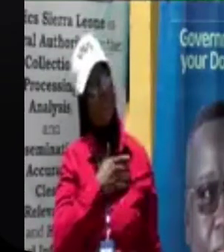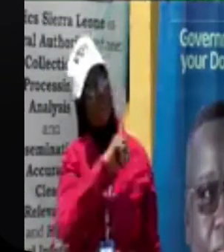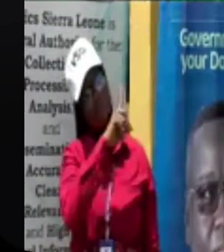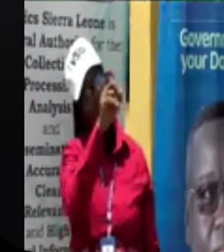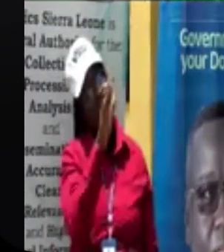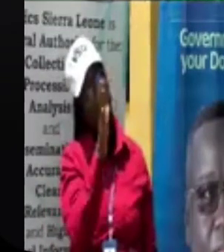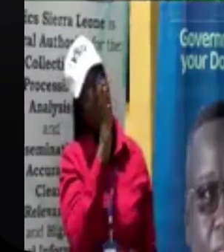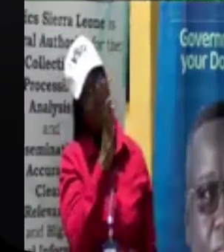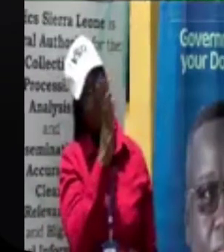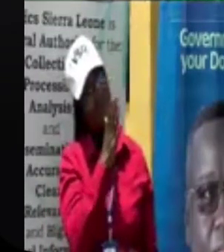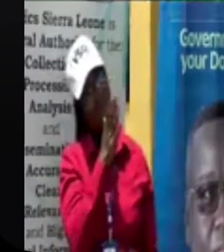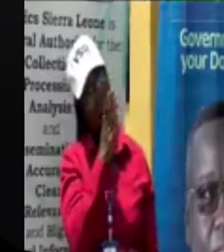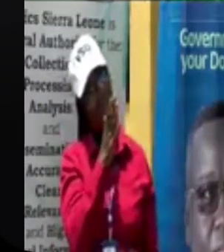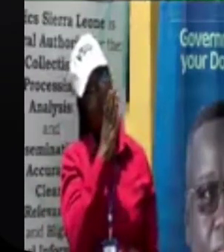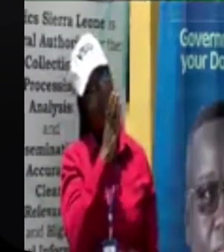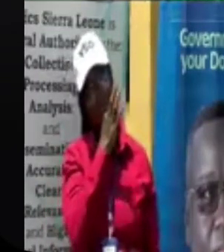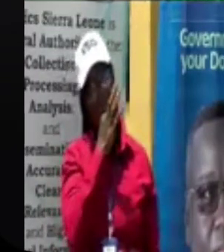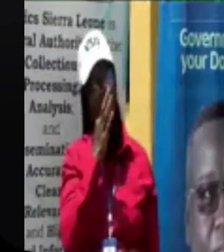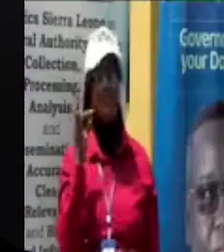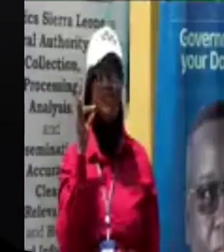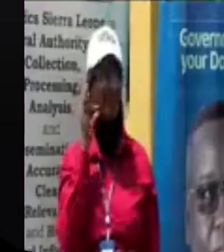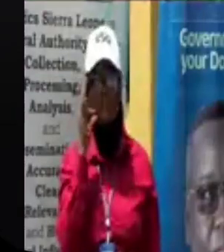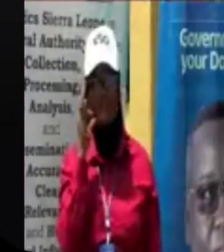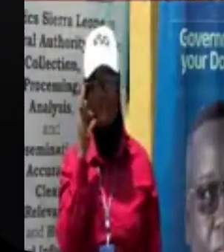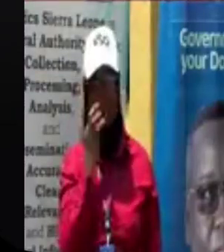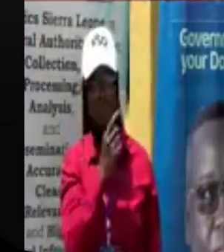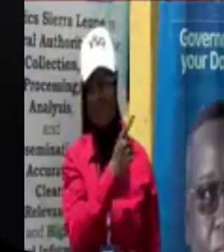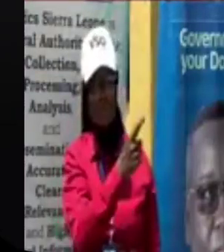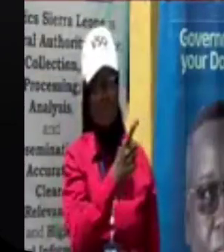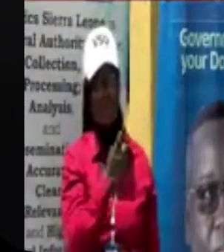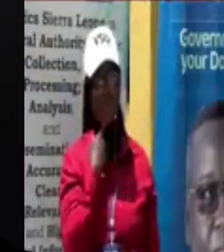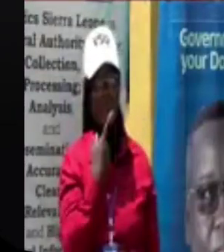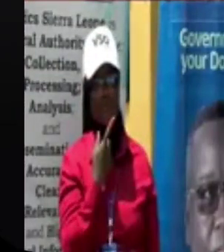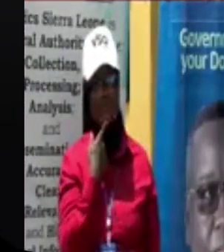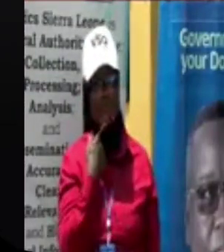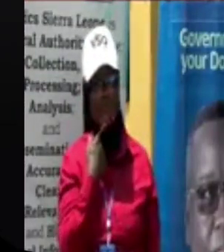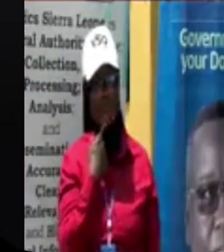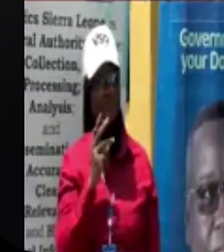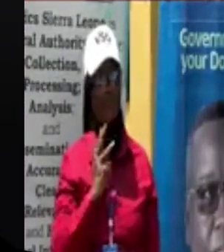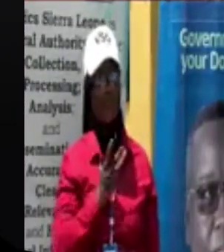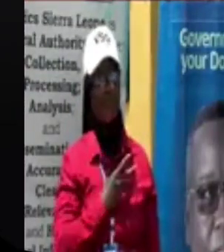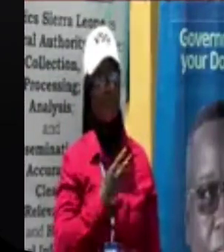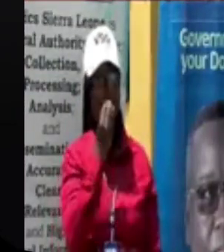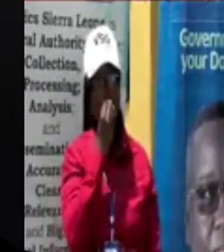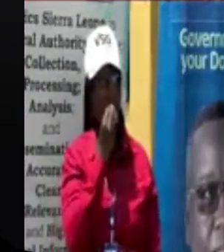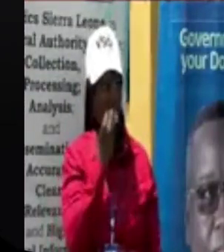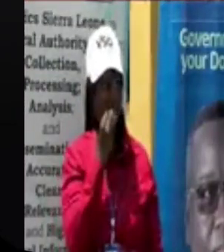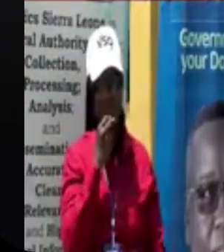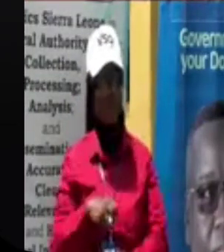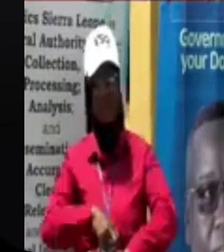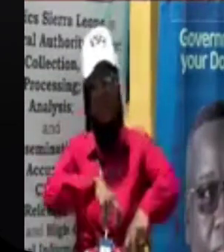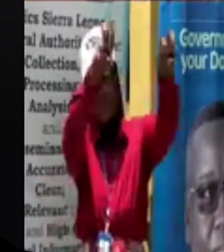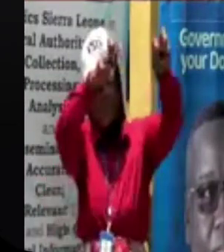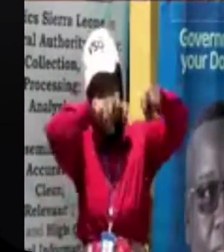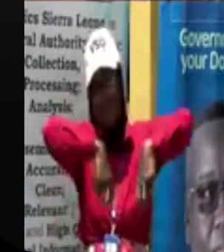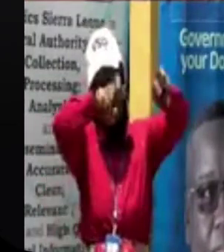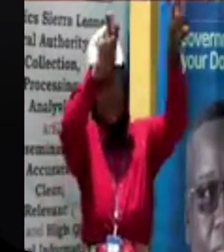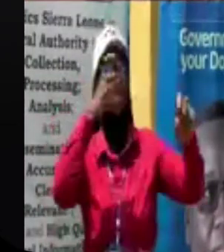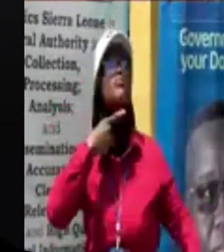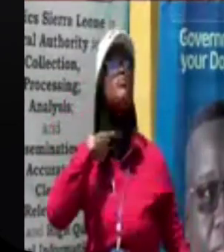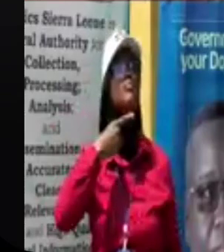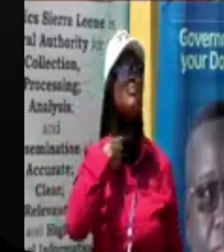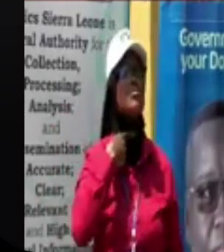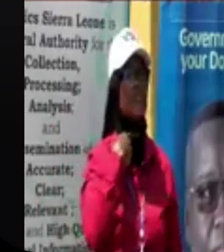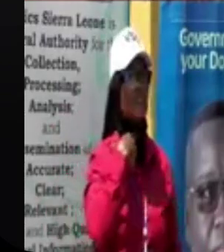Madam Ministry of Agriculture. It talks something say we put them the transport for road.